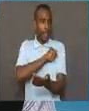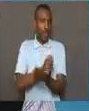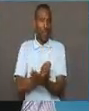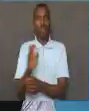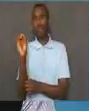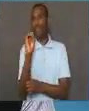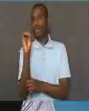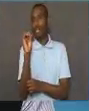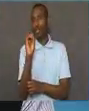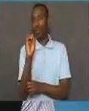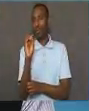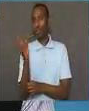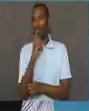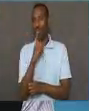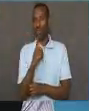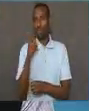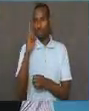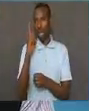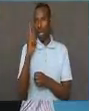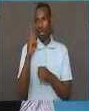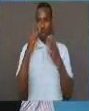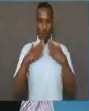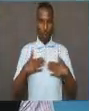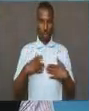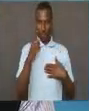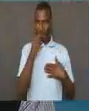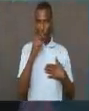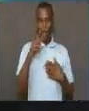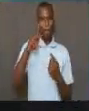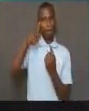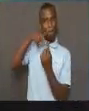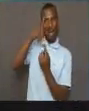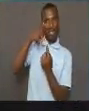zero acting on a body or particle.